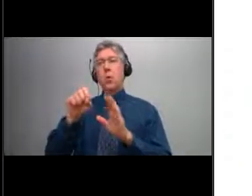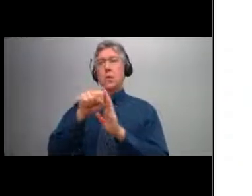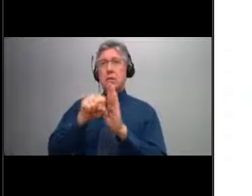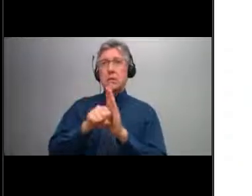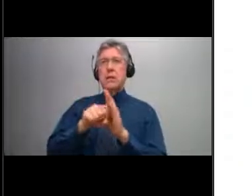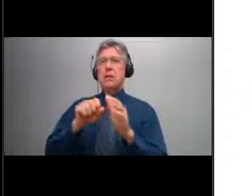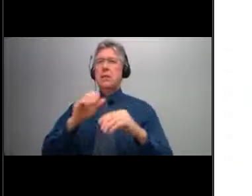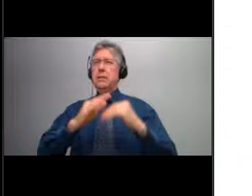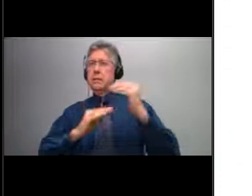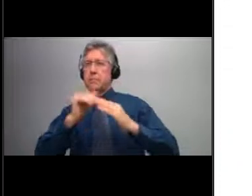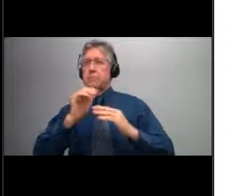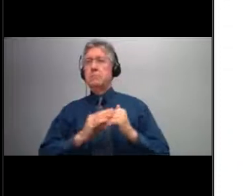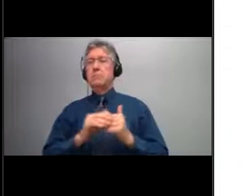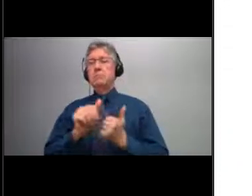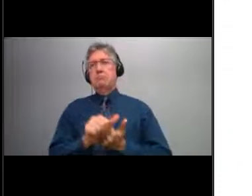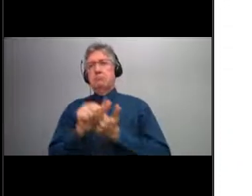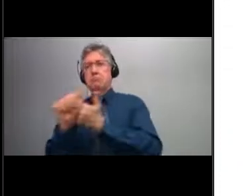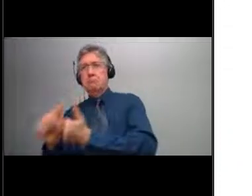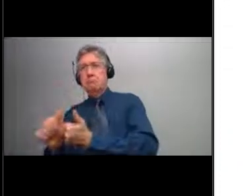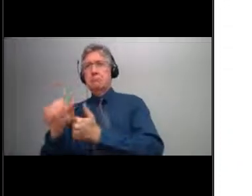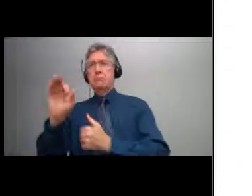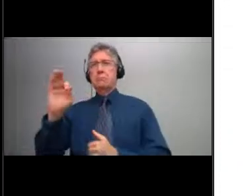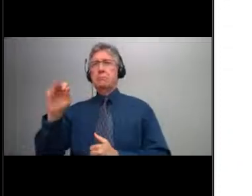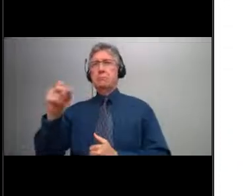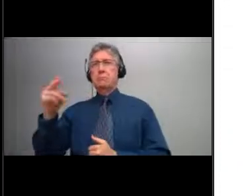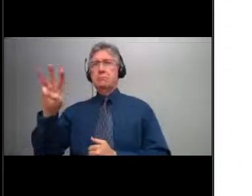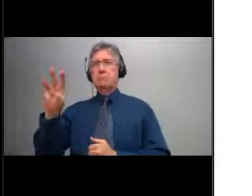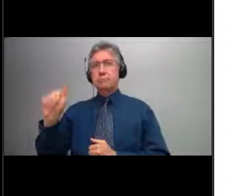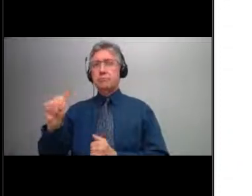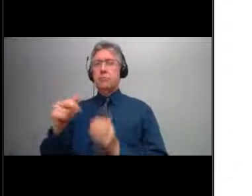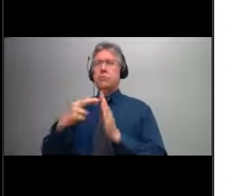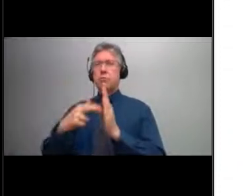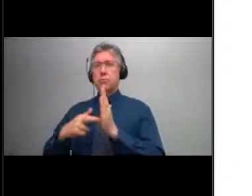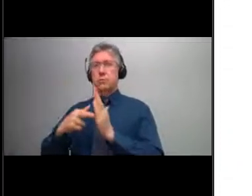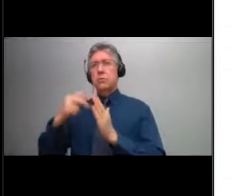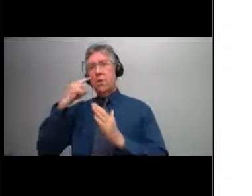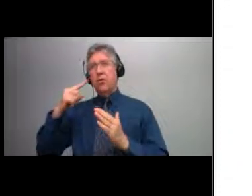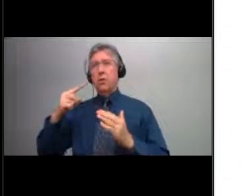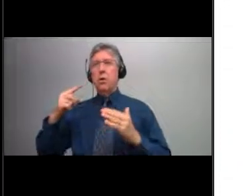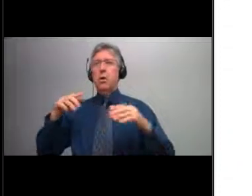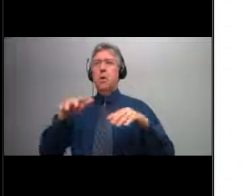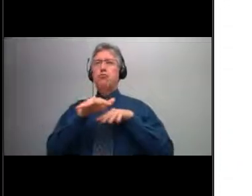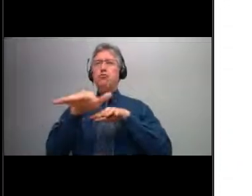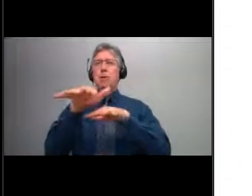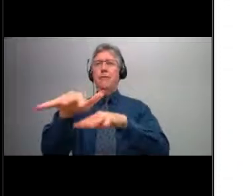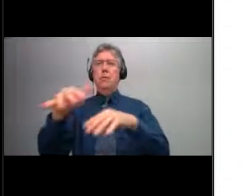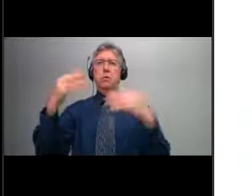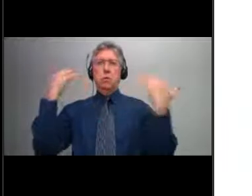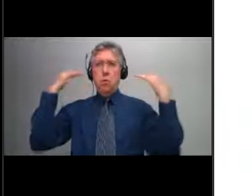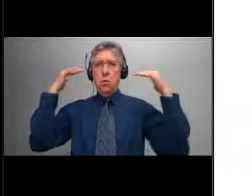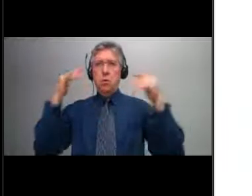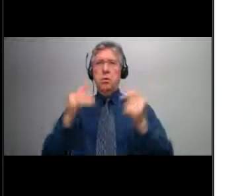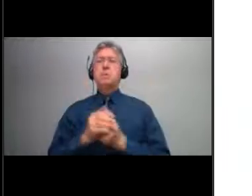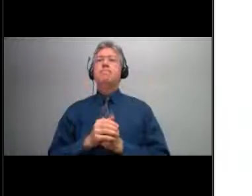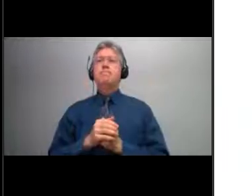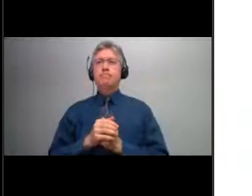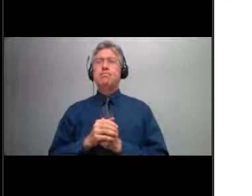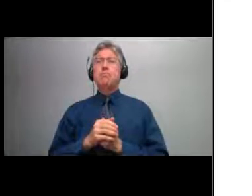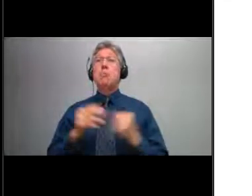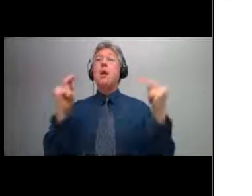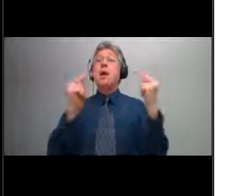policy follows FHW regulations and associated traffic noise guidance. Highway traffic noise